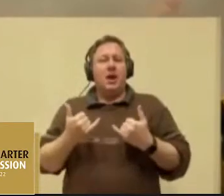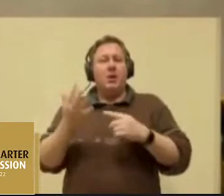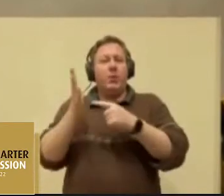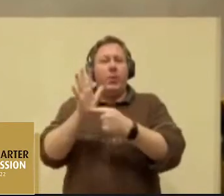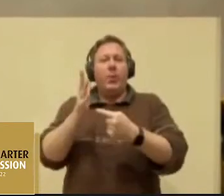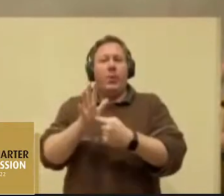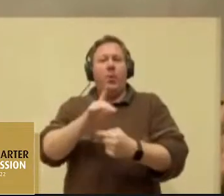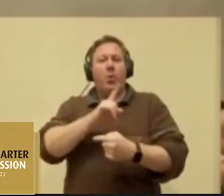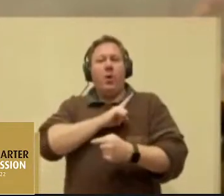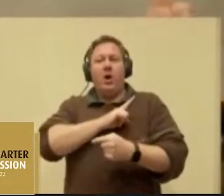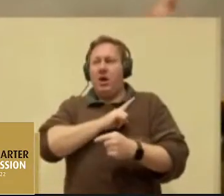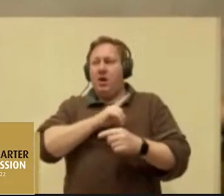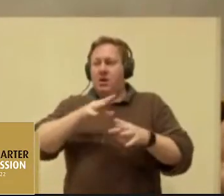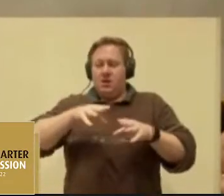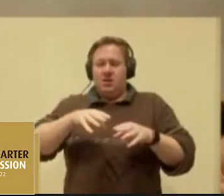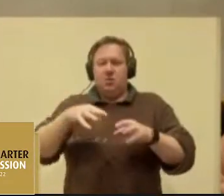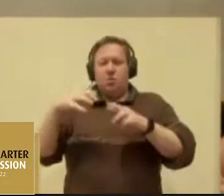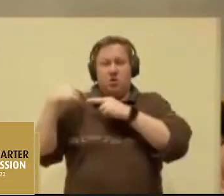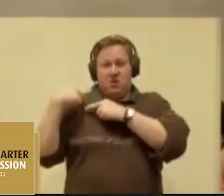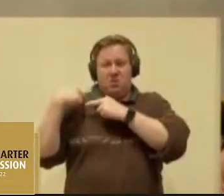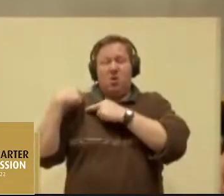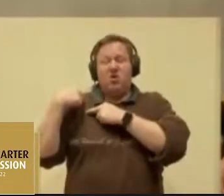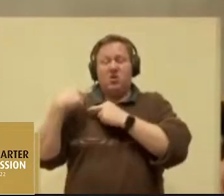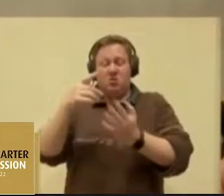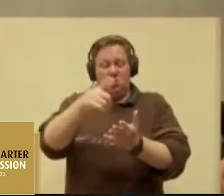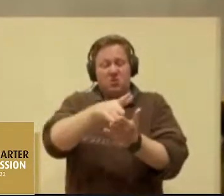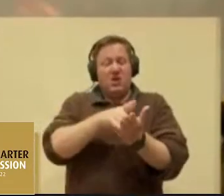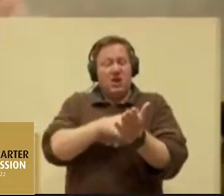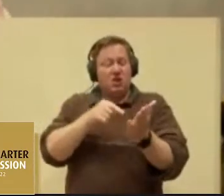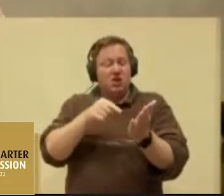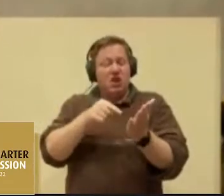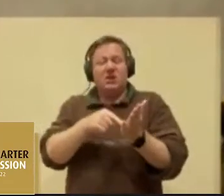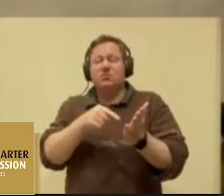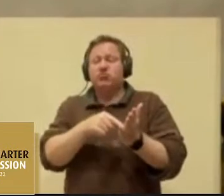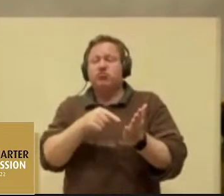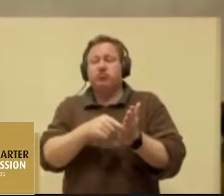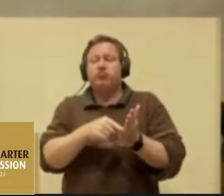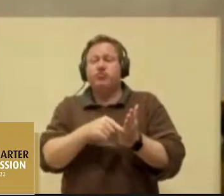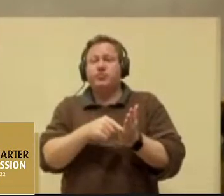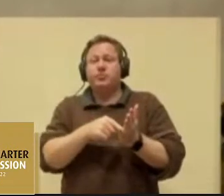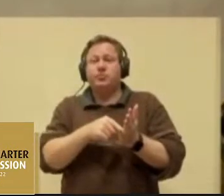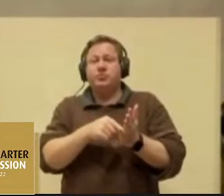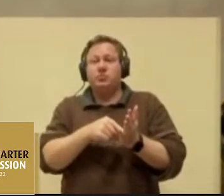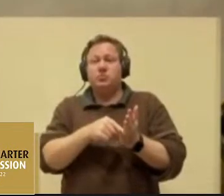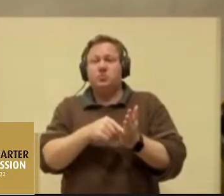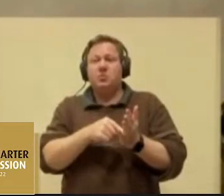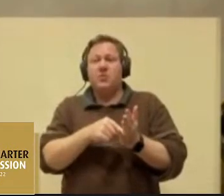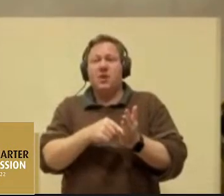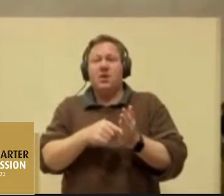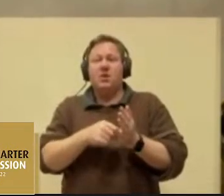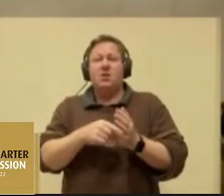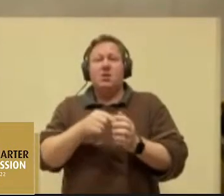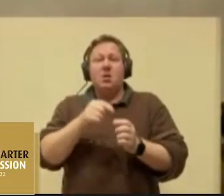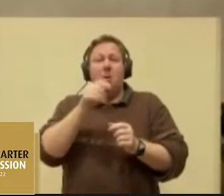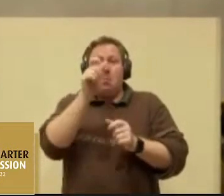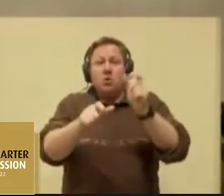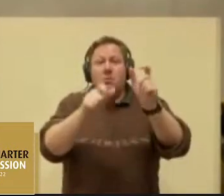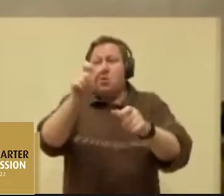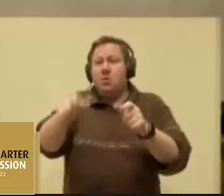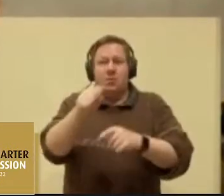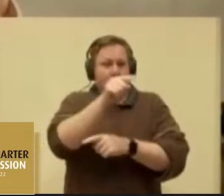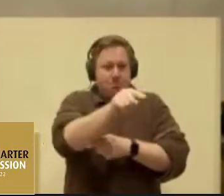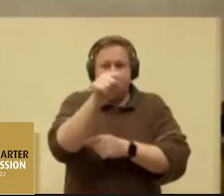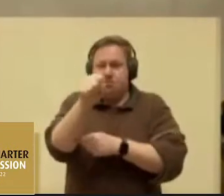that you take the responsibility from the side of the legislature to call the relevant people to account